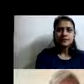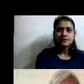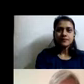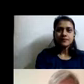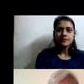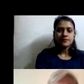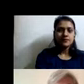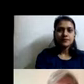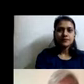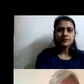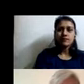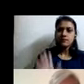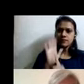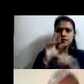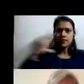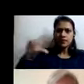Can you see the screen?